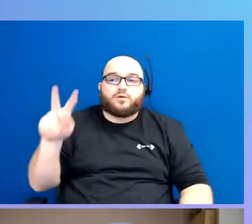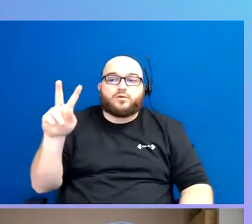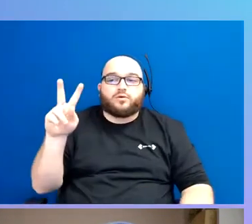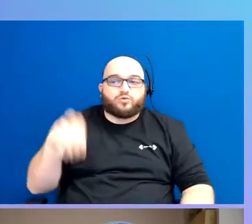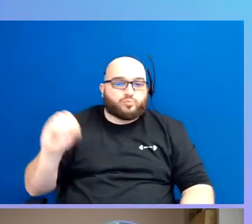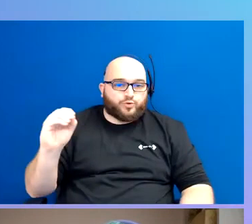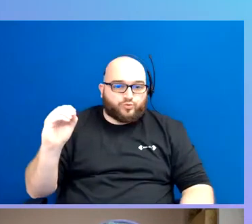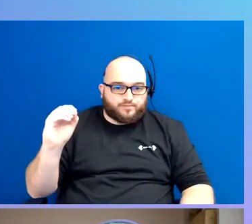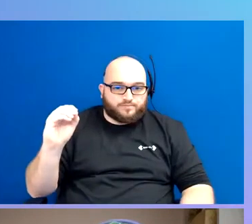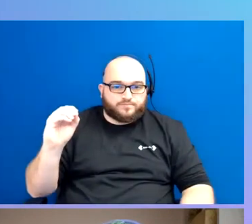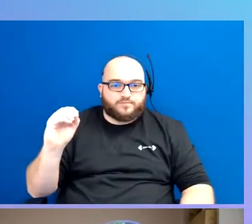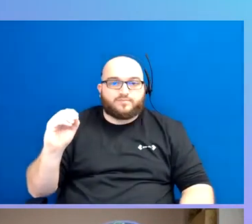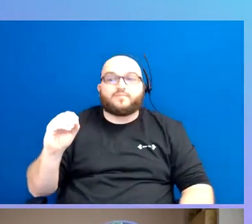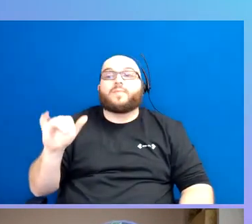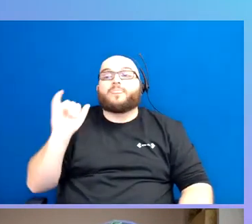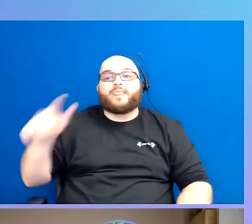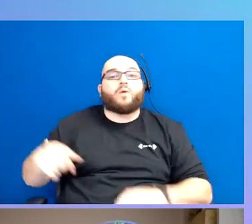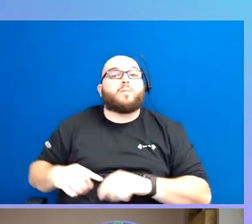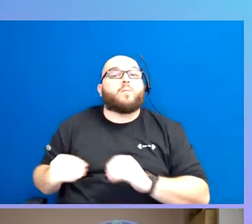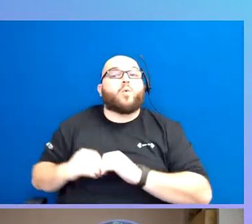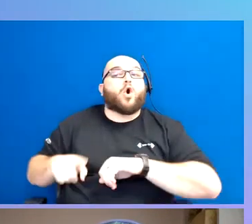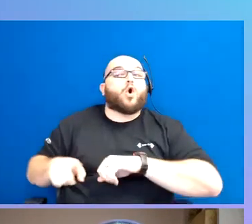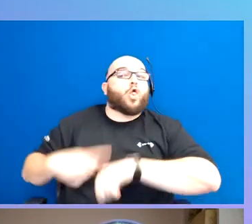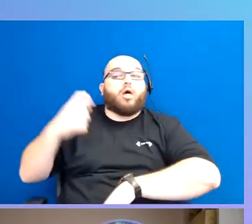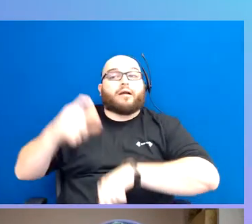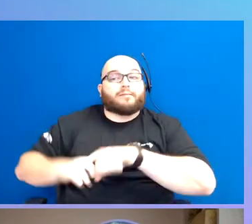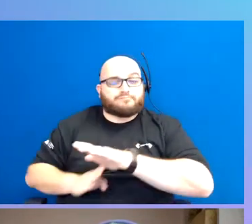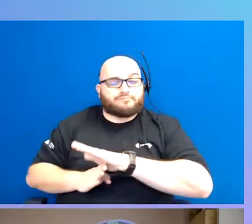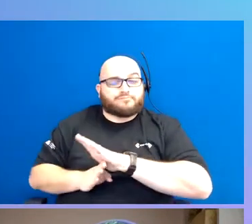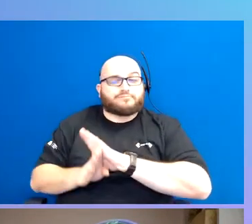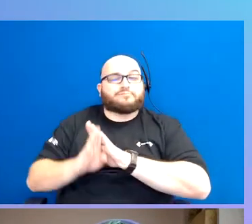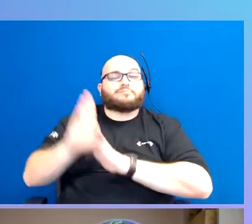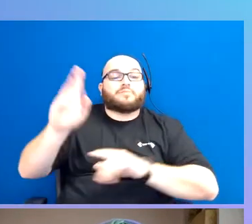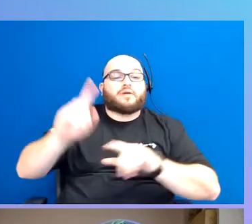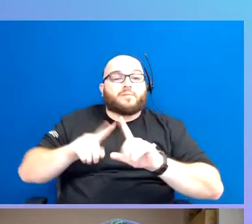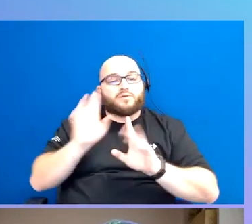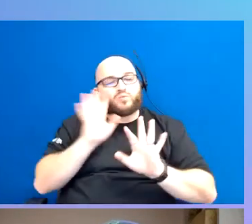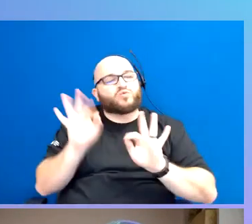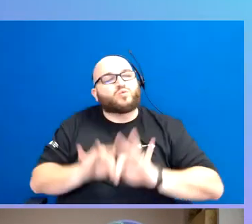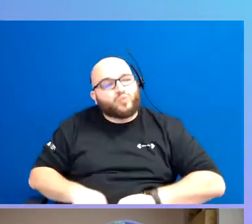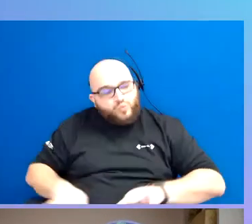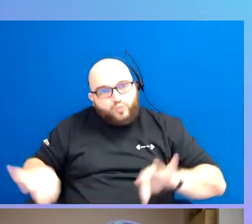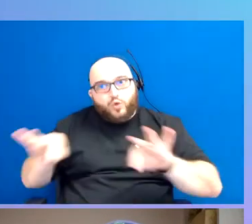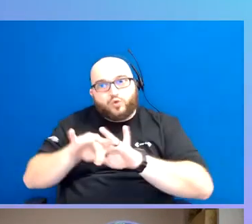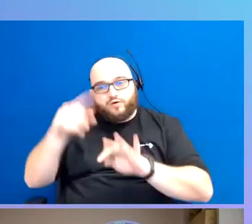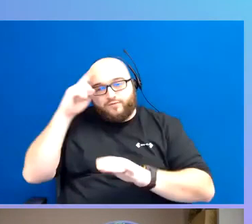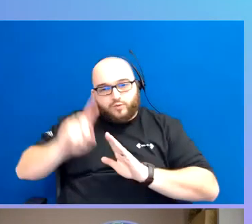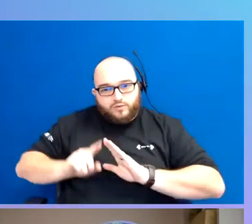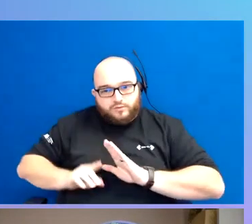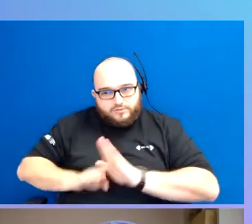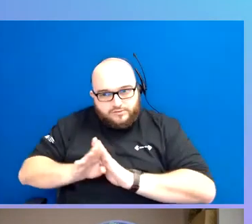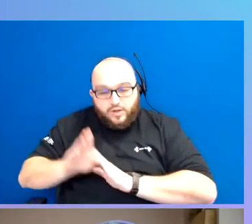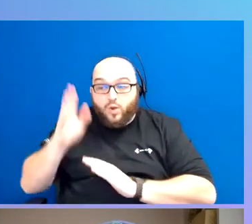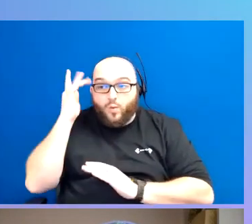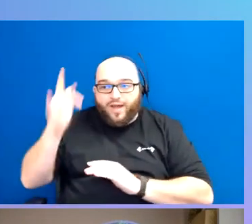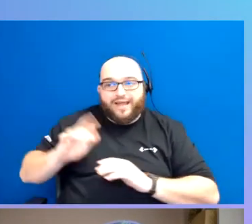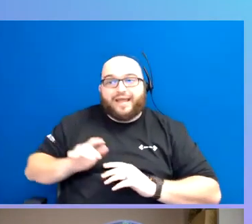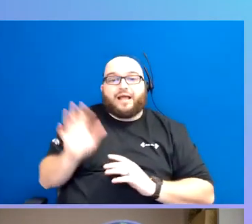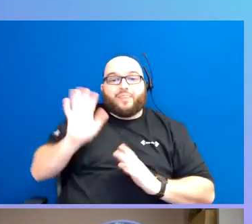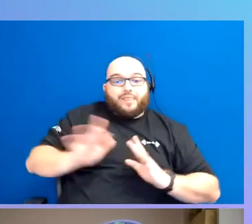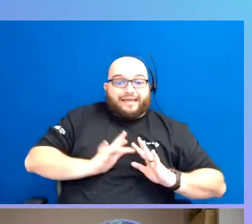took a significantly longer to develop, but at this time it was crucial because the internet and the web itself was